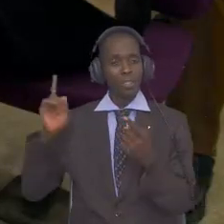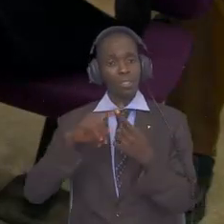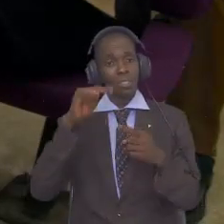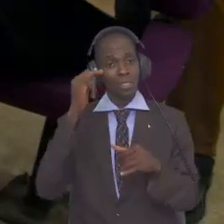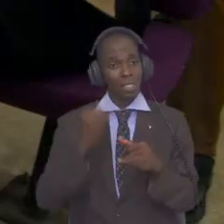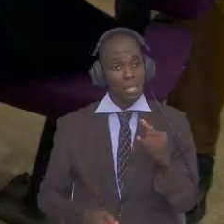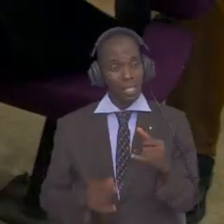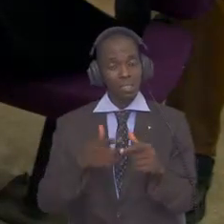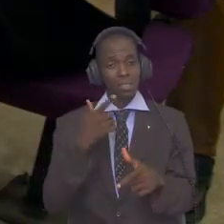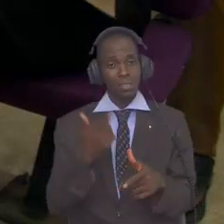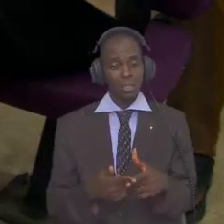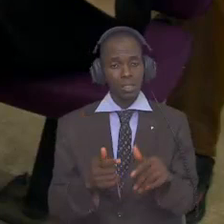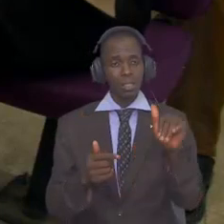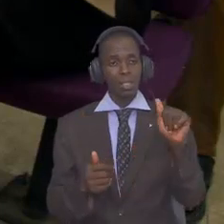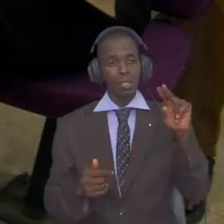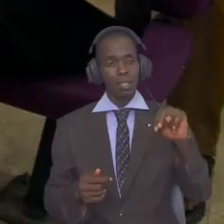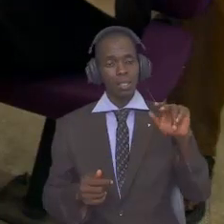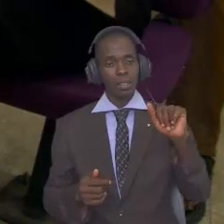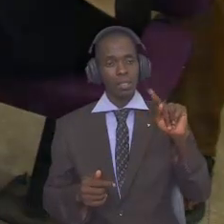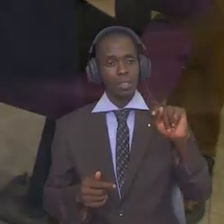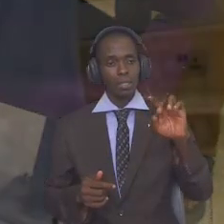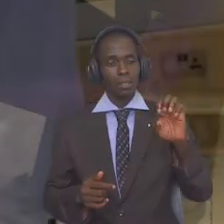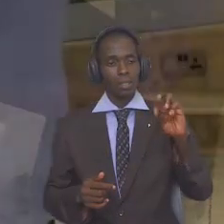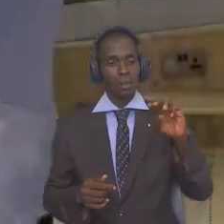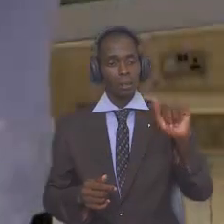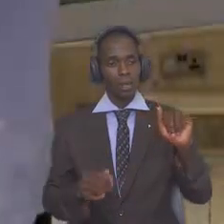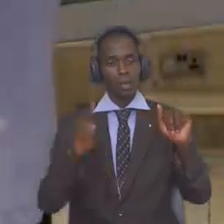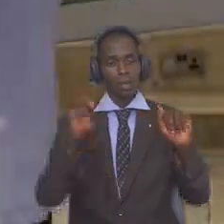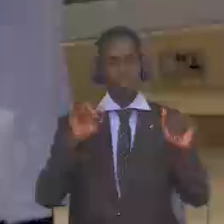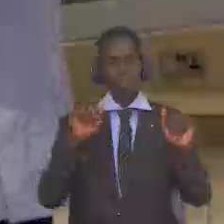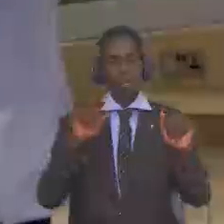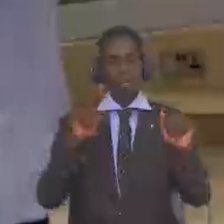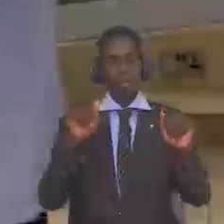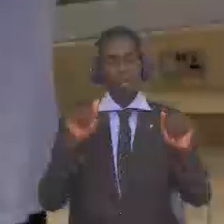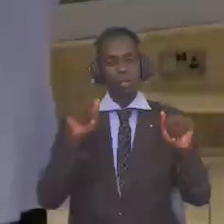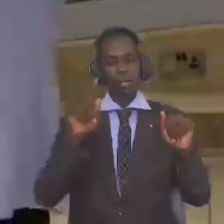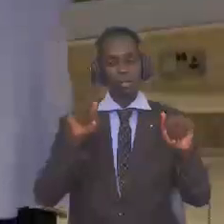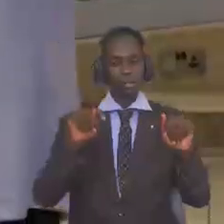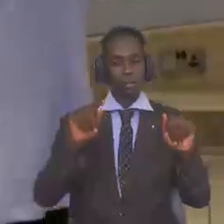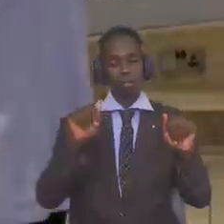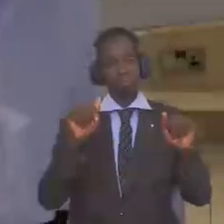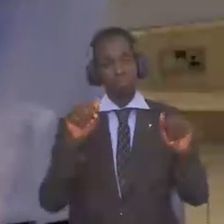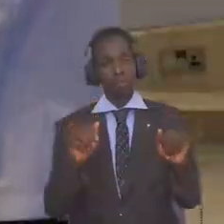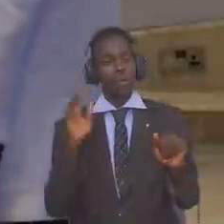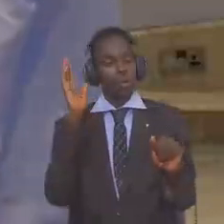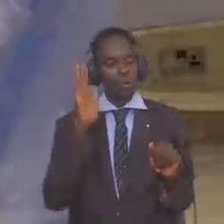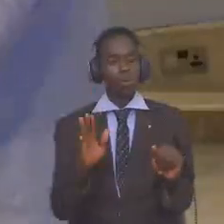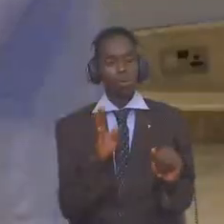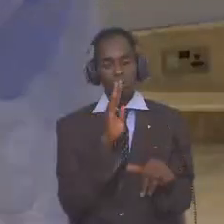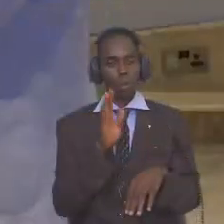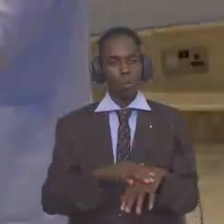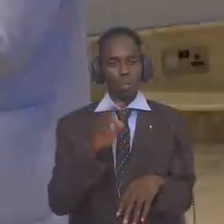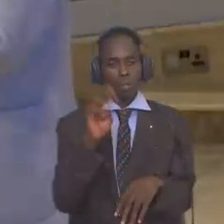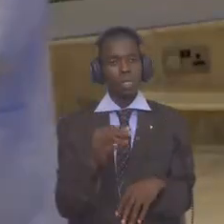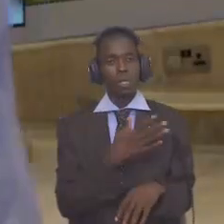then anathema, maranatha, they'll be cursed, and the Lord will come and